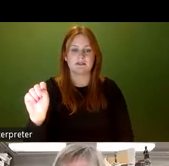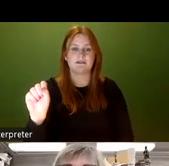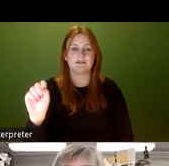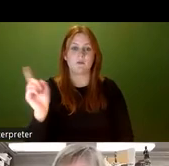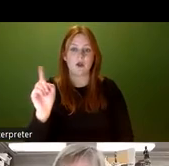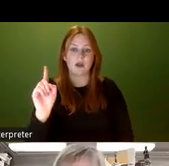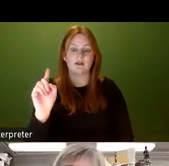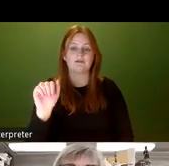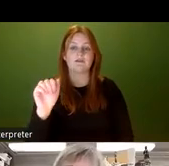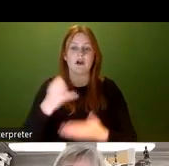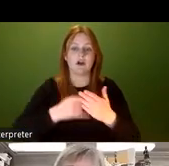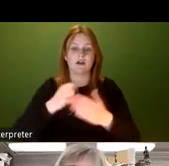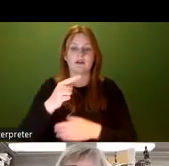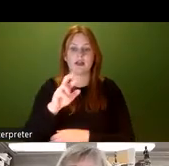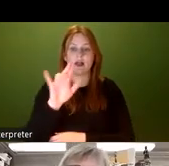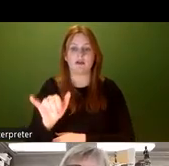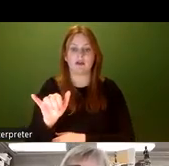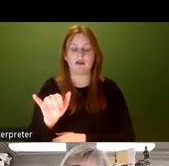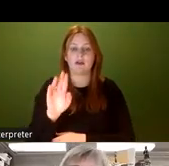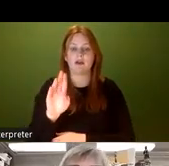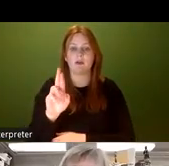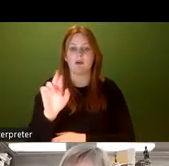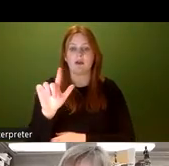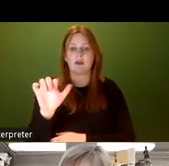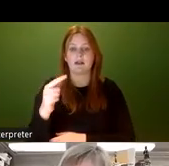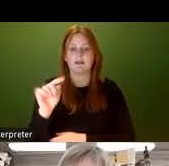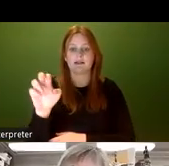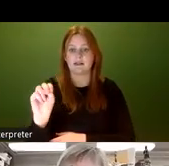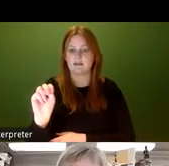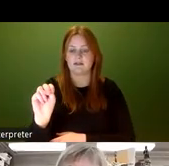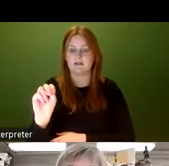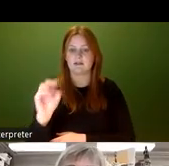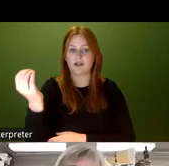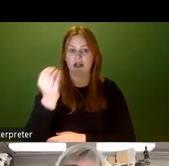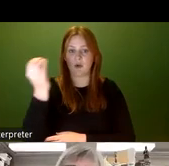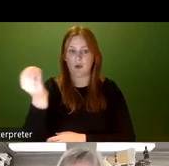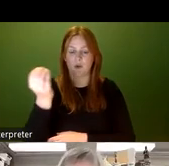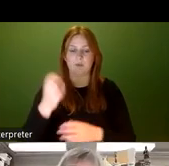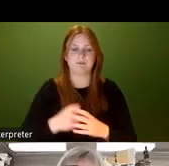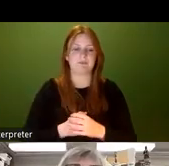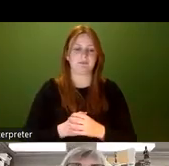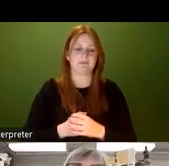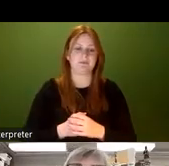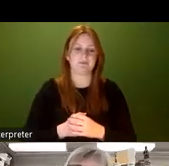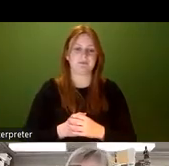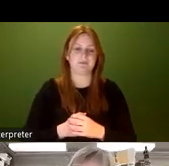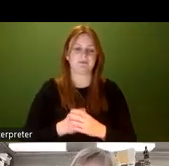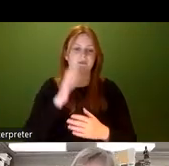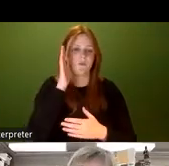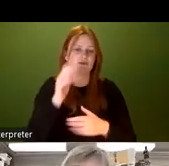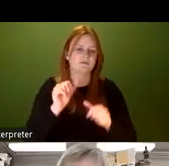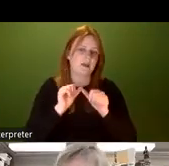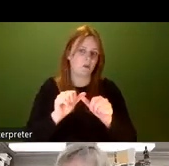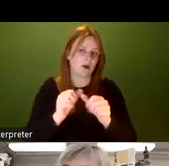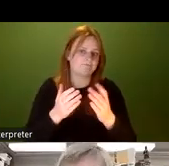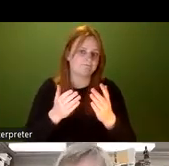Gallery of Burlington, Burlington, Ontario. And I'll just move through these slides. I'll say a